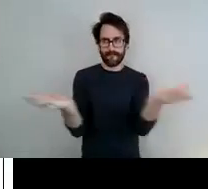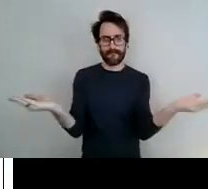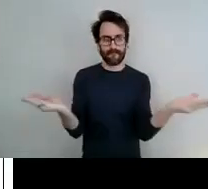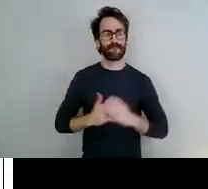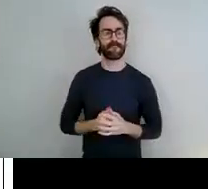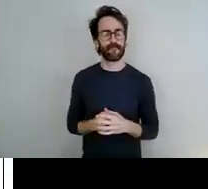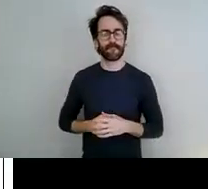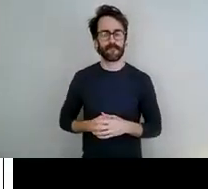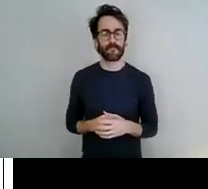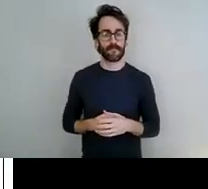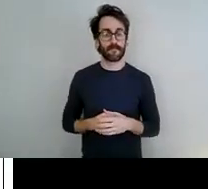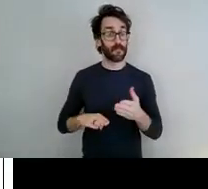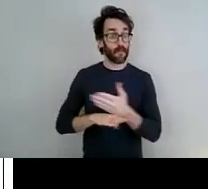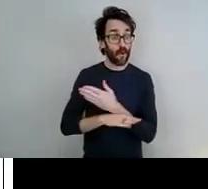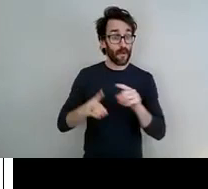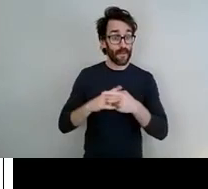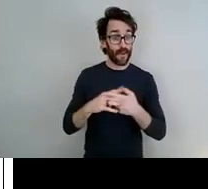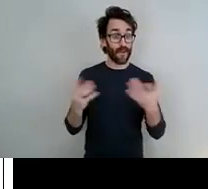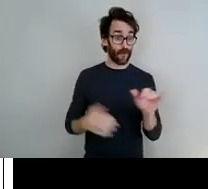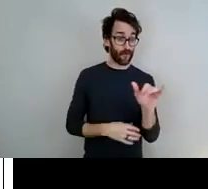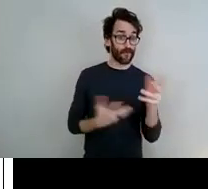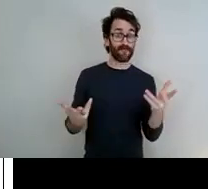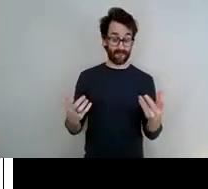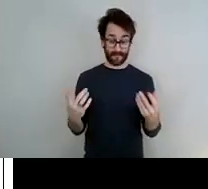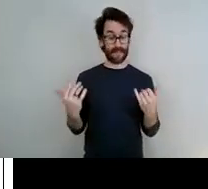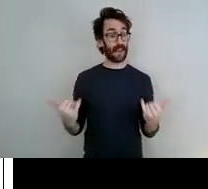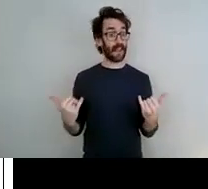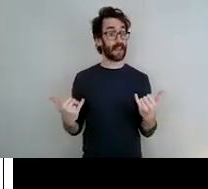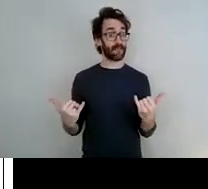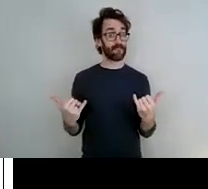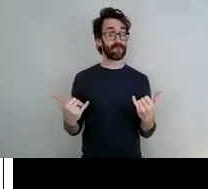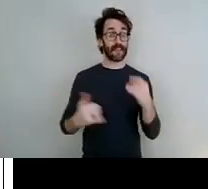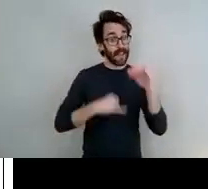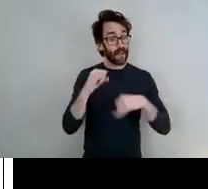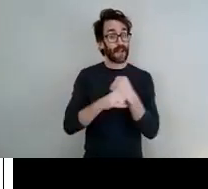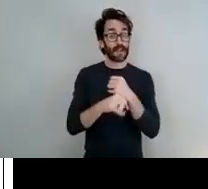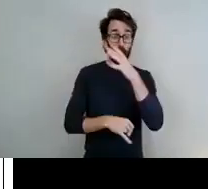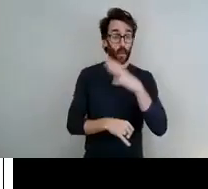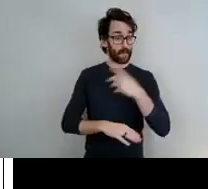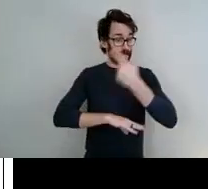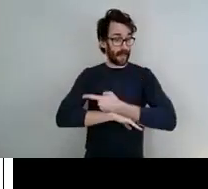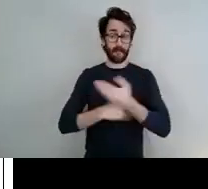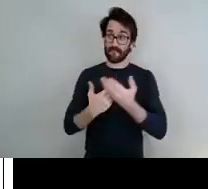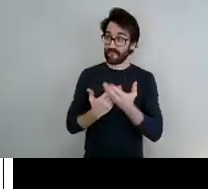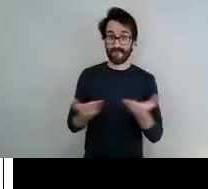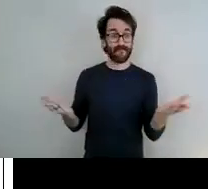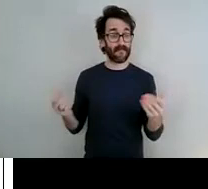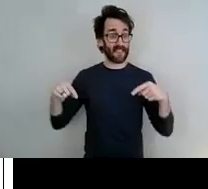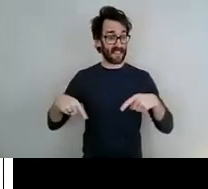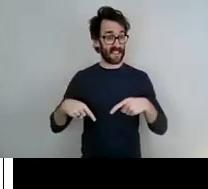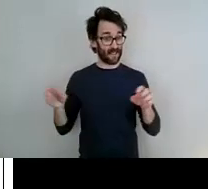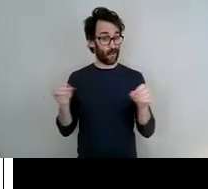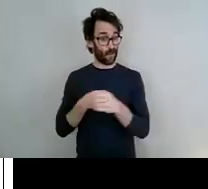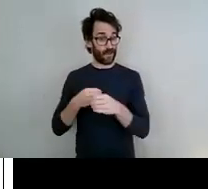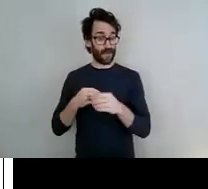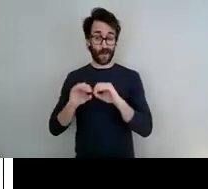And before we begin, I do acknowledge today is International Women's Day. So our organization had put